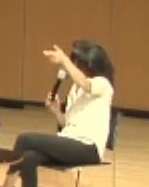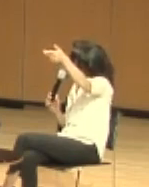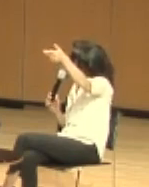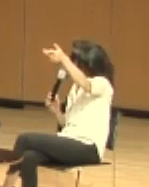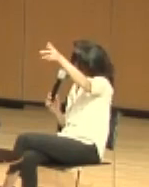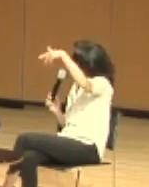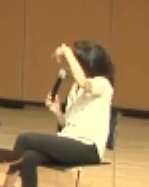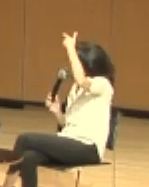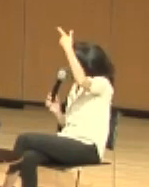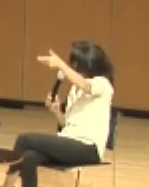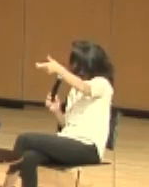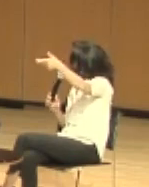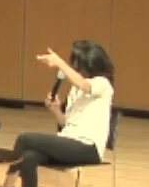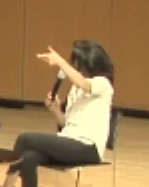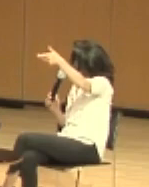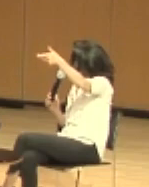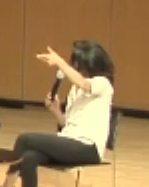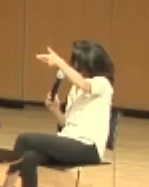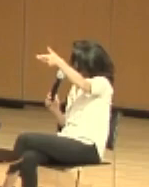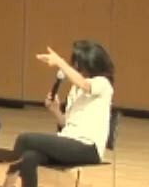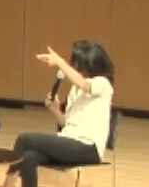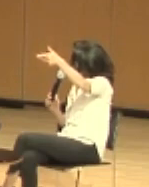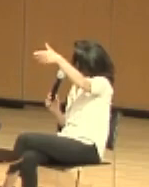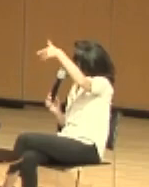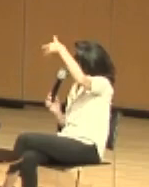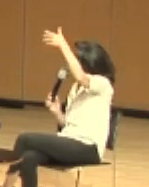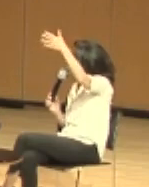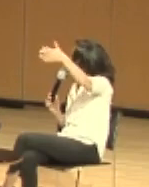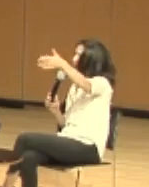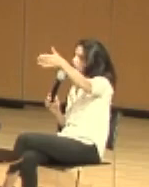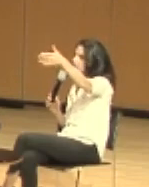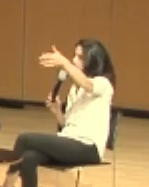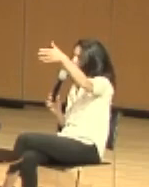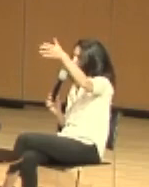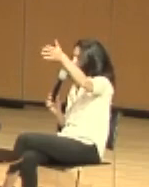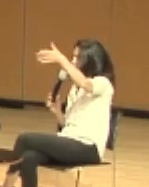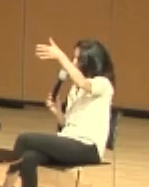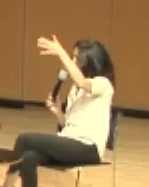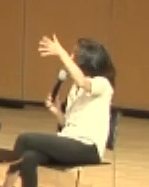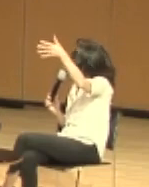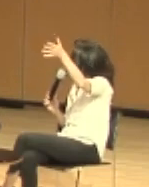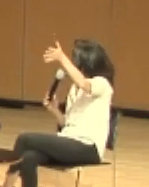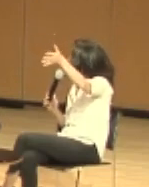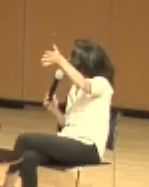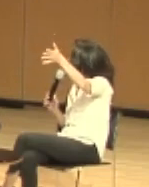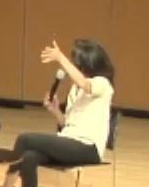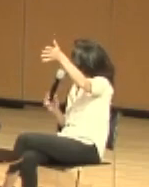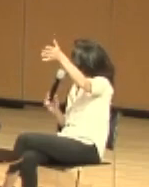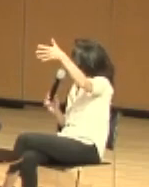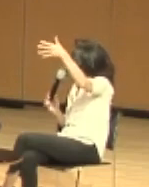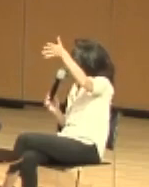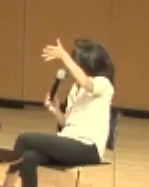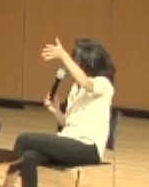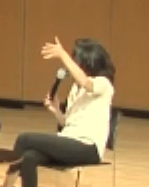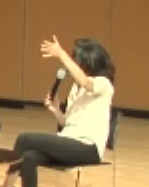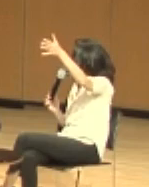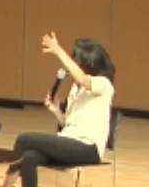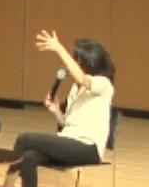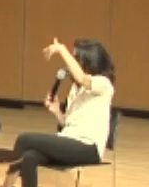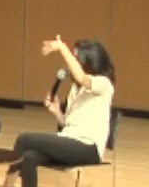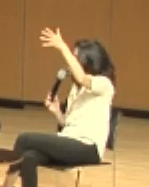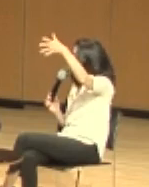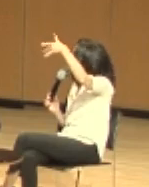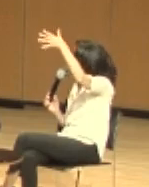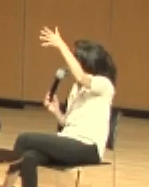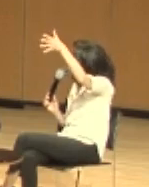language against a written standard because when people talk about the novels there's a politics to that choice right